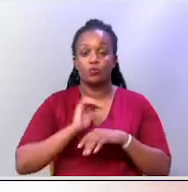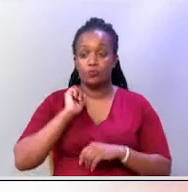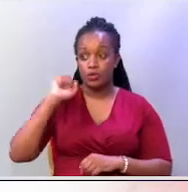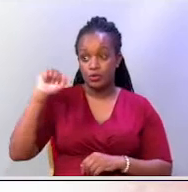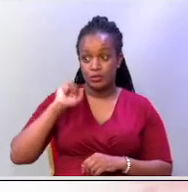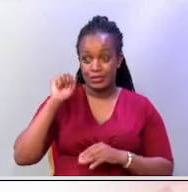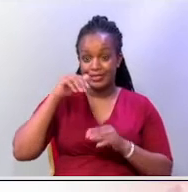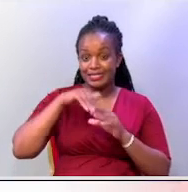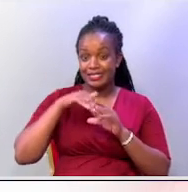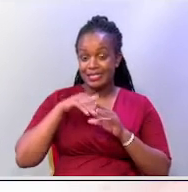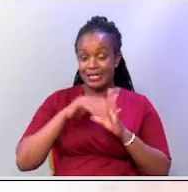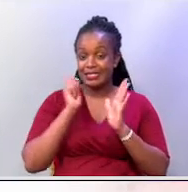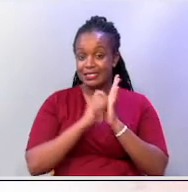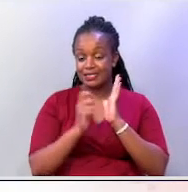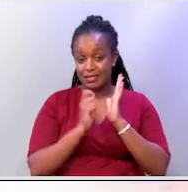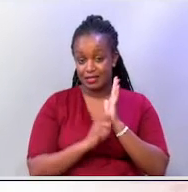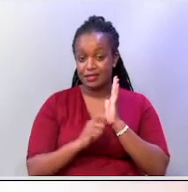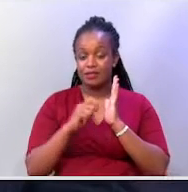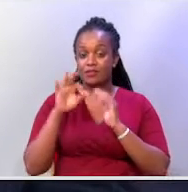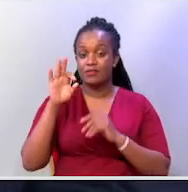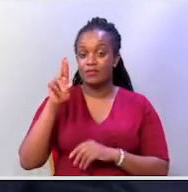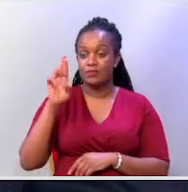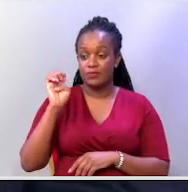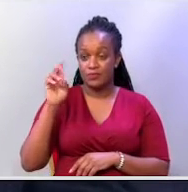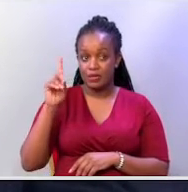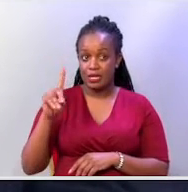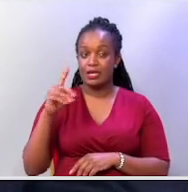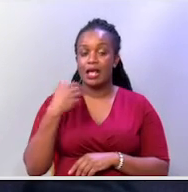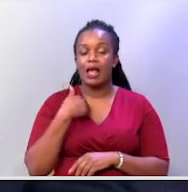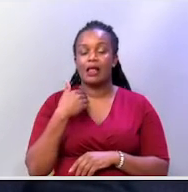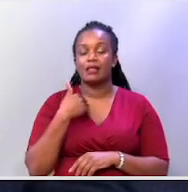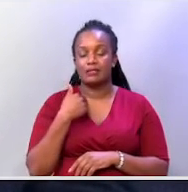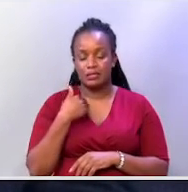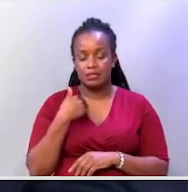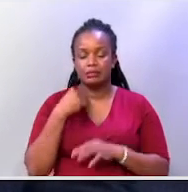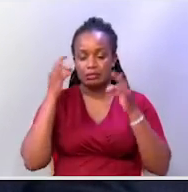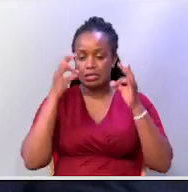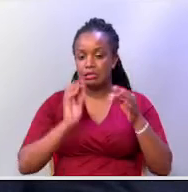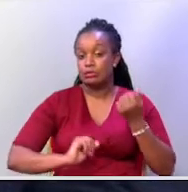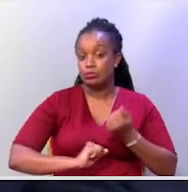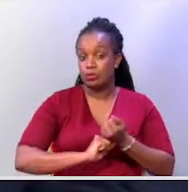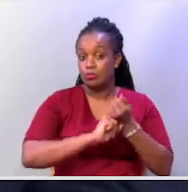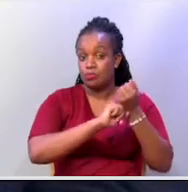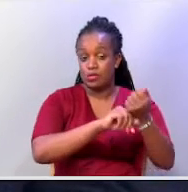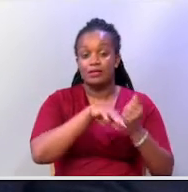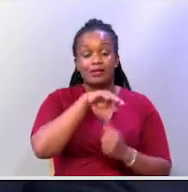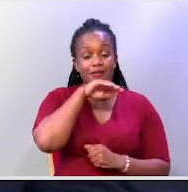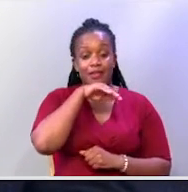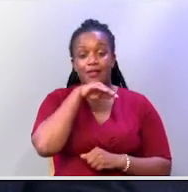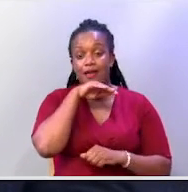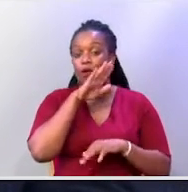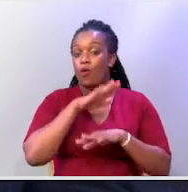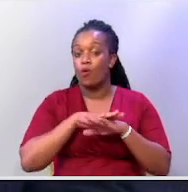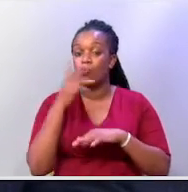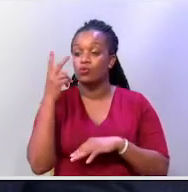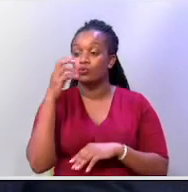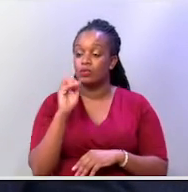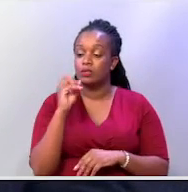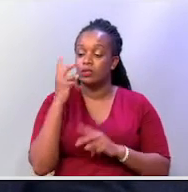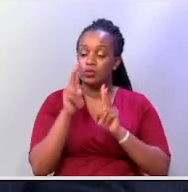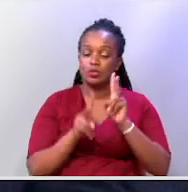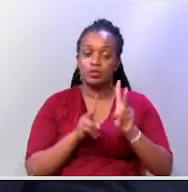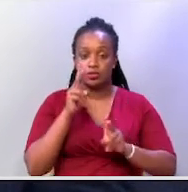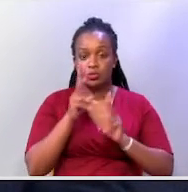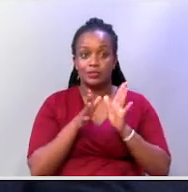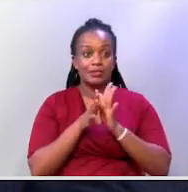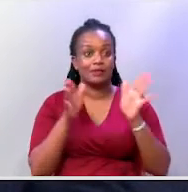SIGNET Secretary Fred Matiang'i has reiterated his support for ODM party leader Raila Odinga ahead of next year's general